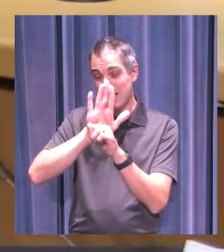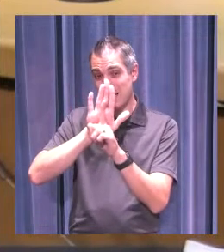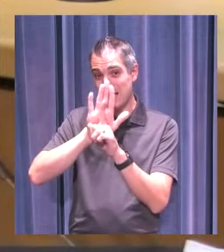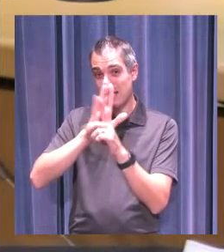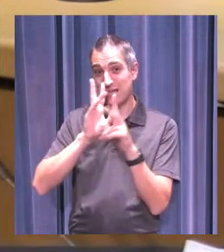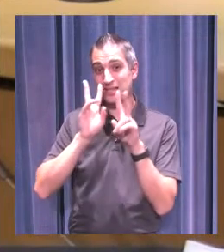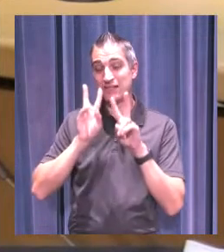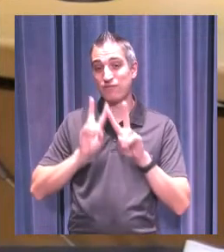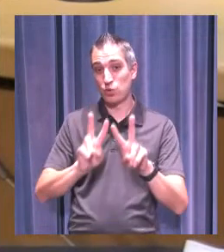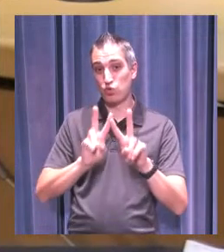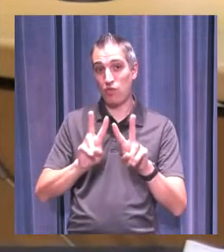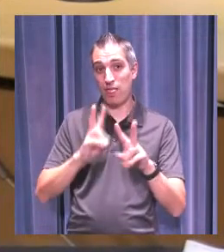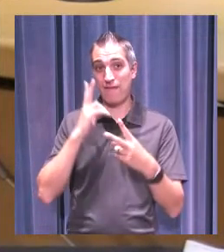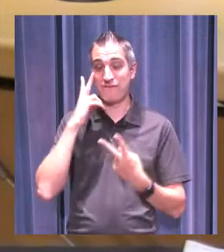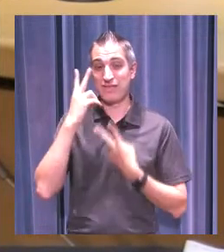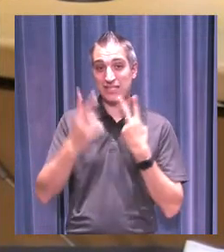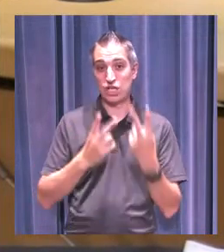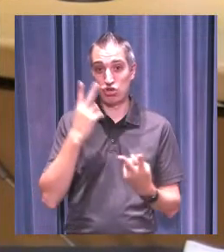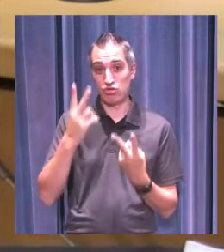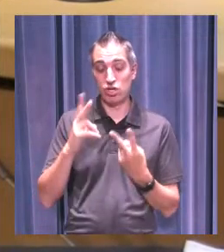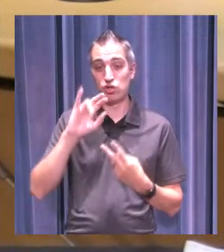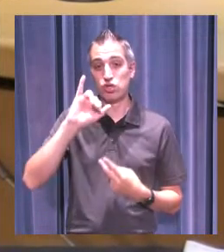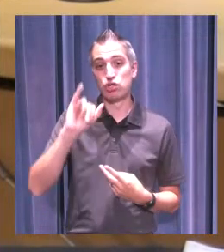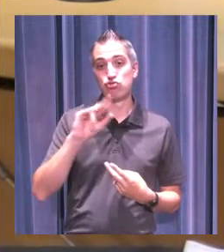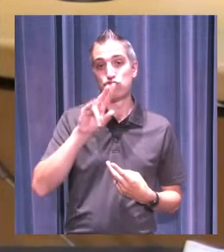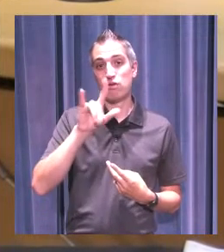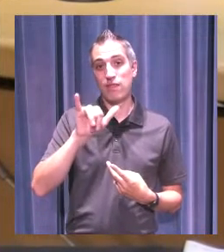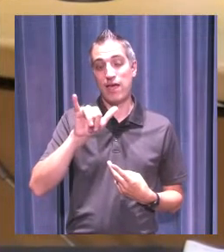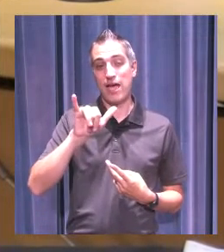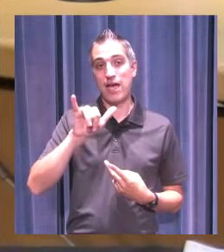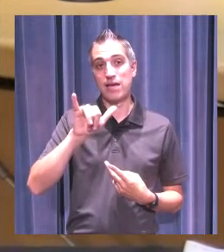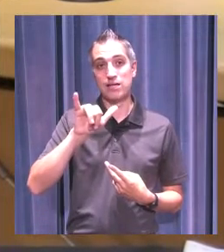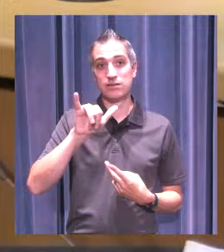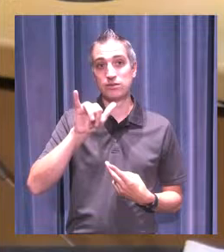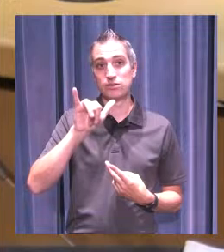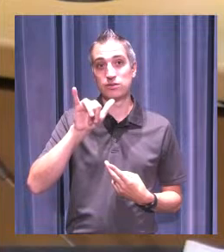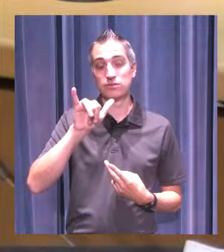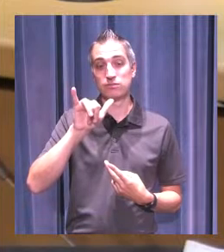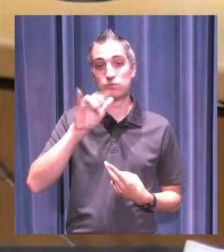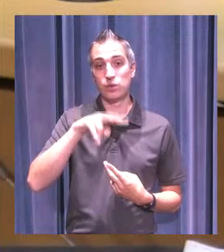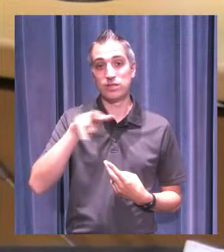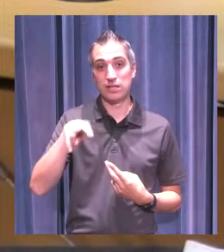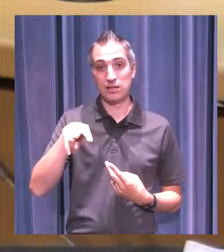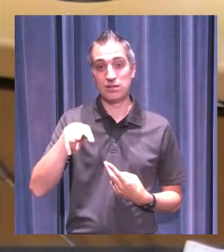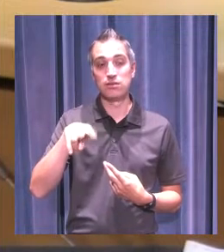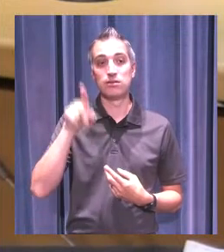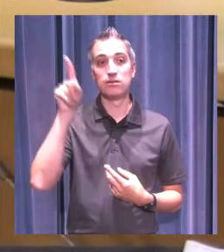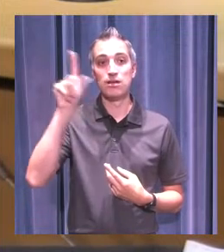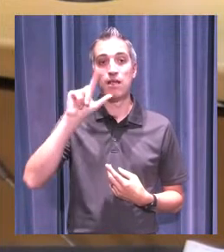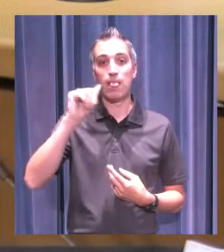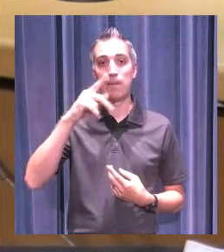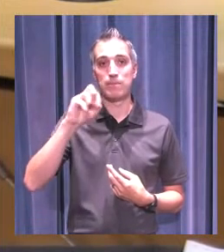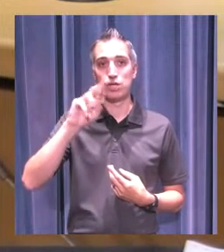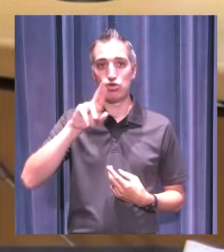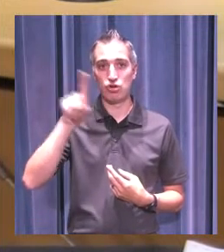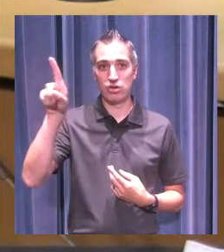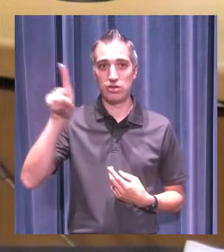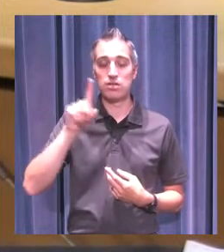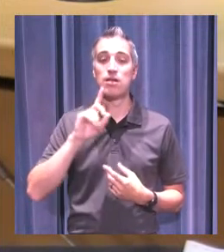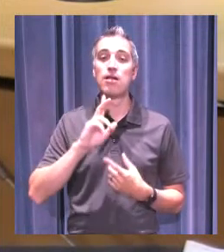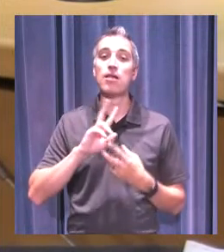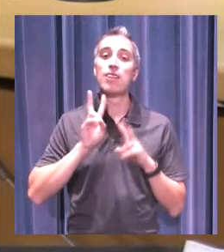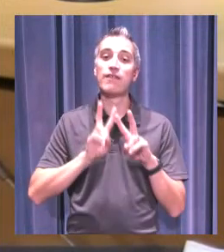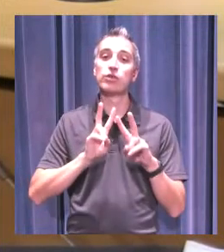visitation will be July 22nd from 12 to 8 at Mural Funeral Home in Lapeer. The funeral